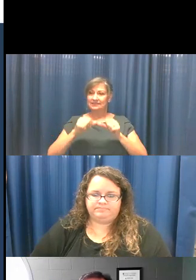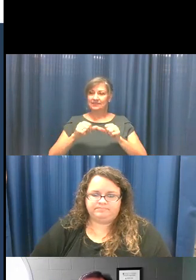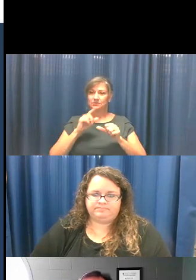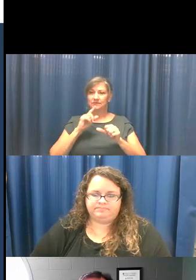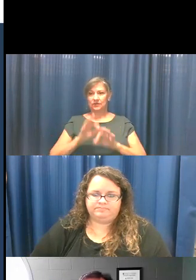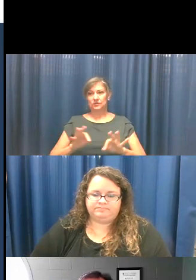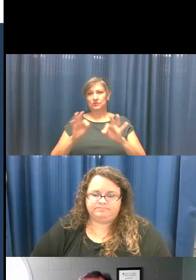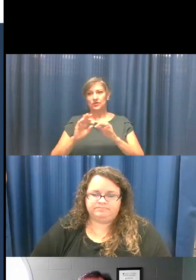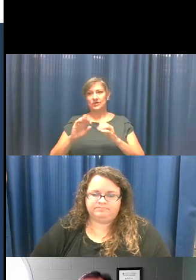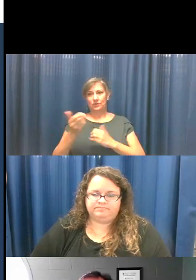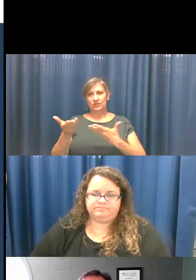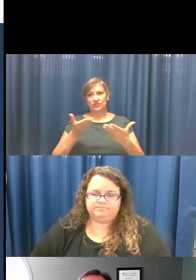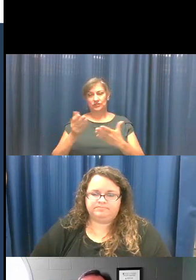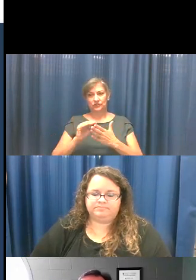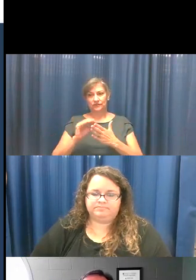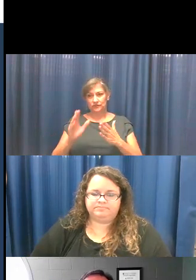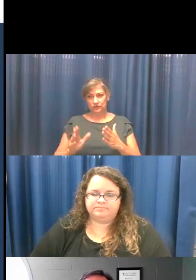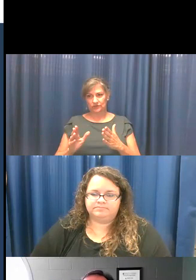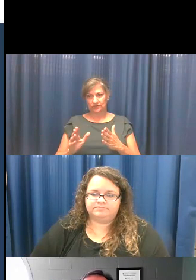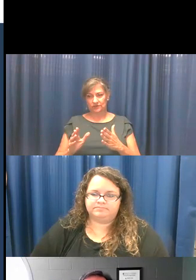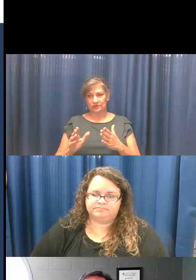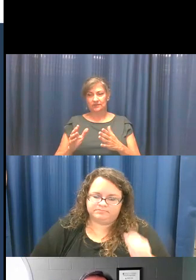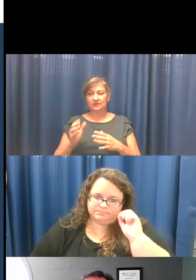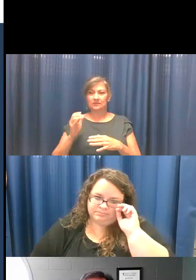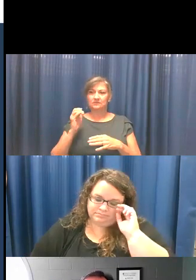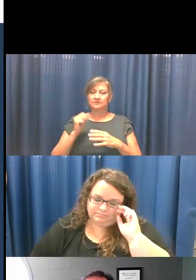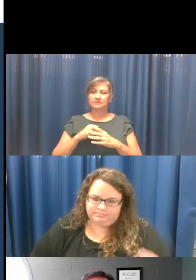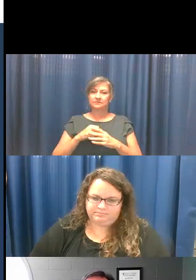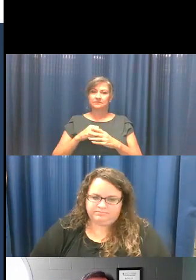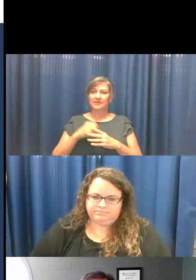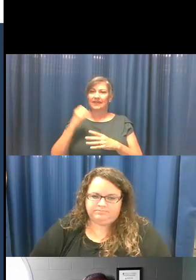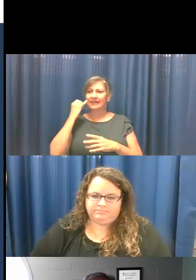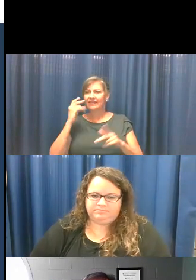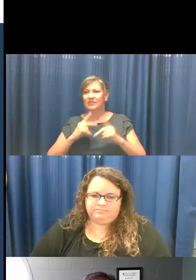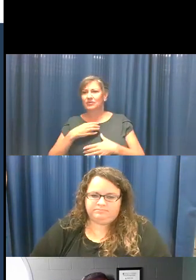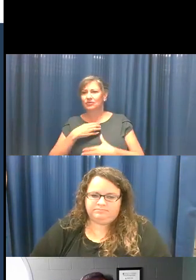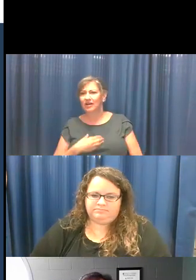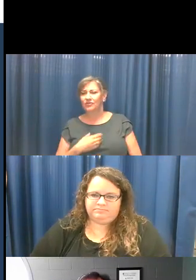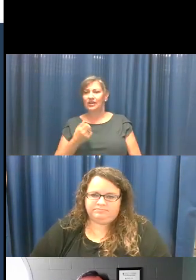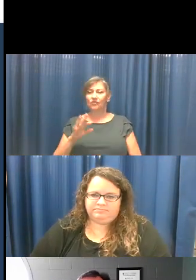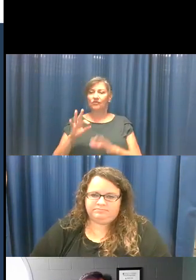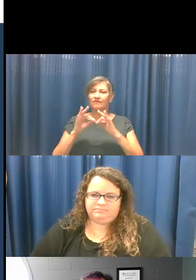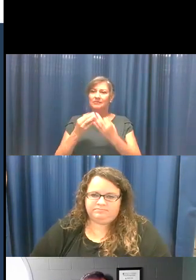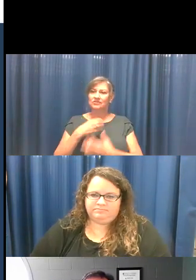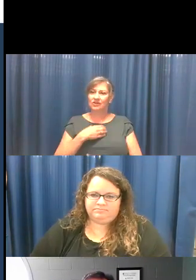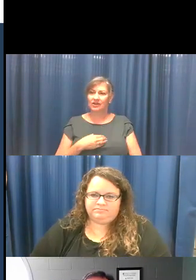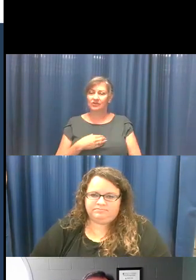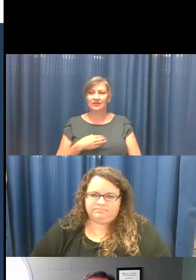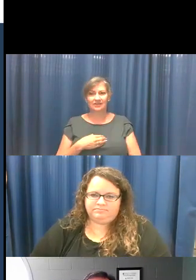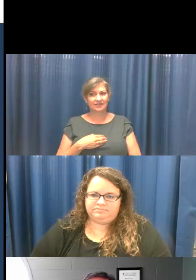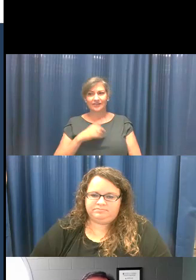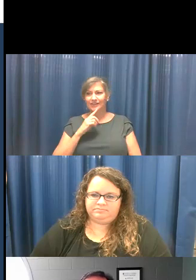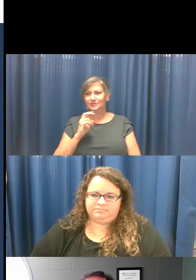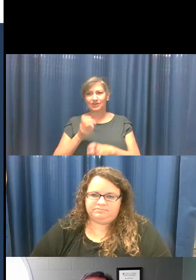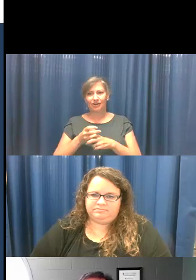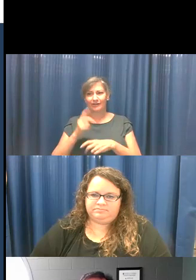part of how we serve our students. If people are hungry or their families are hungry, it's really hard to think much